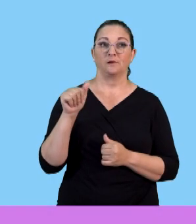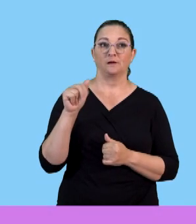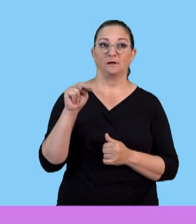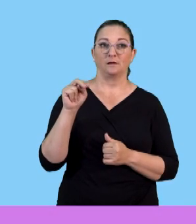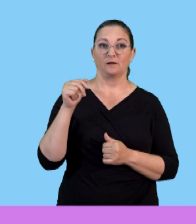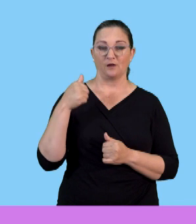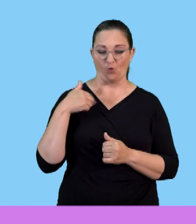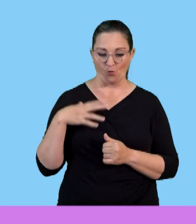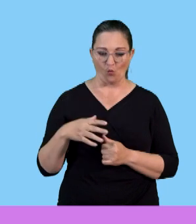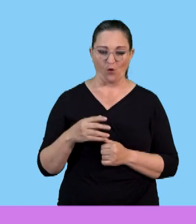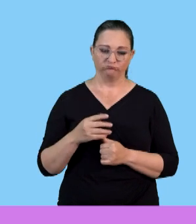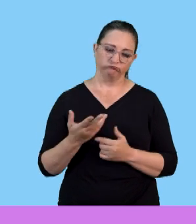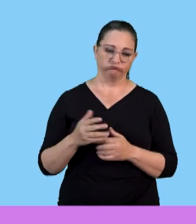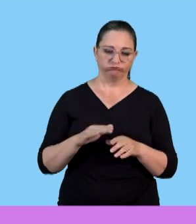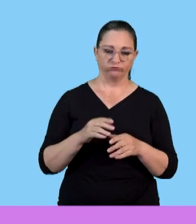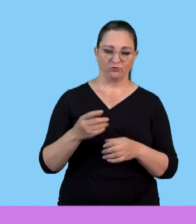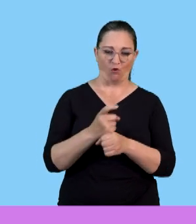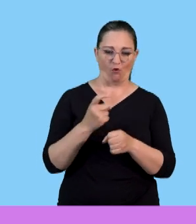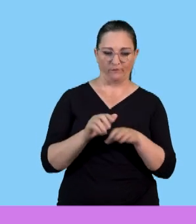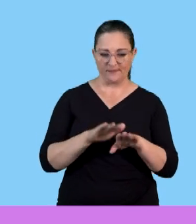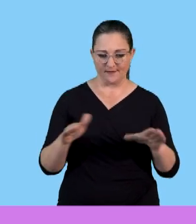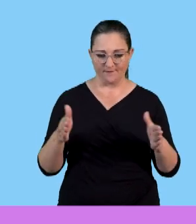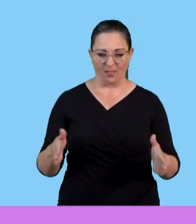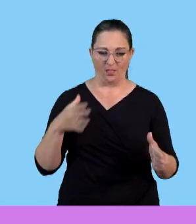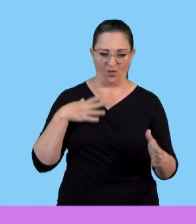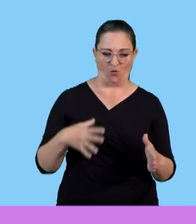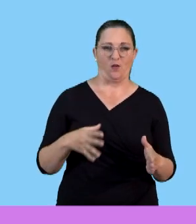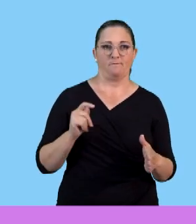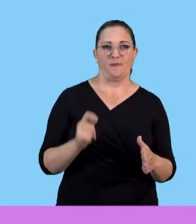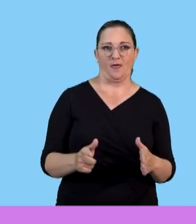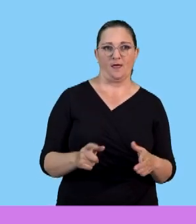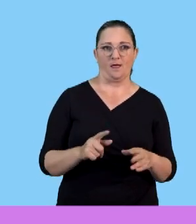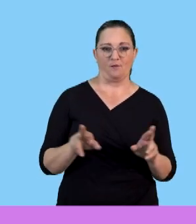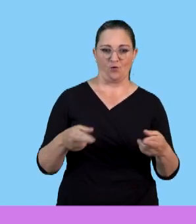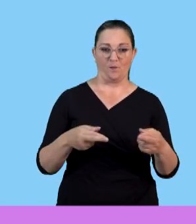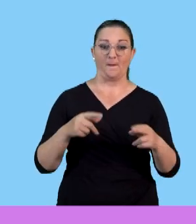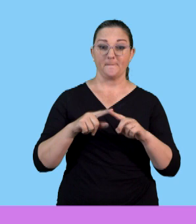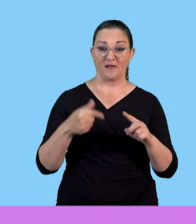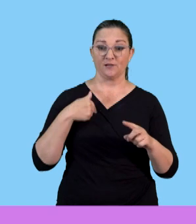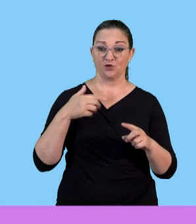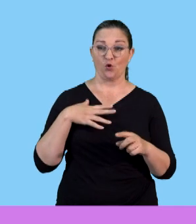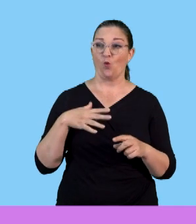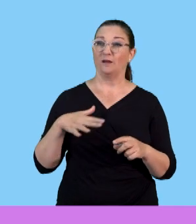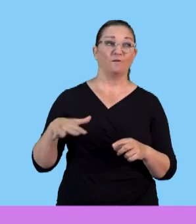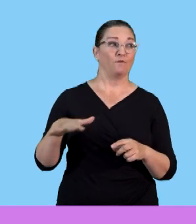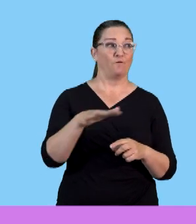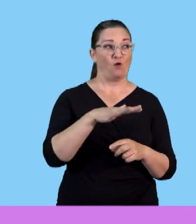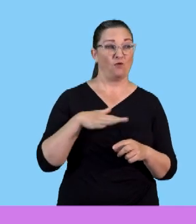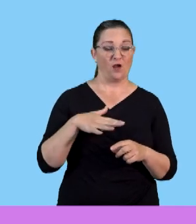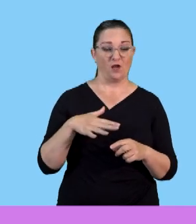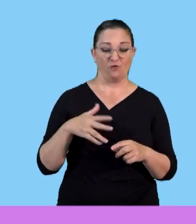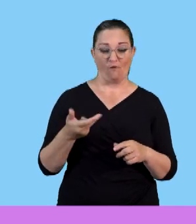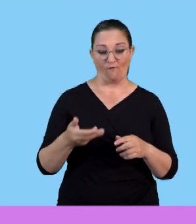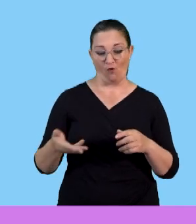to buy a coffee table for her room. If she wants the area of the coffee table to be 30% of the area of the